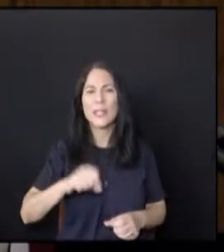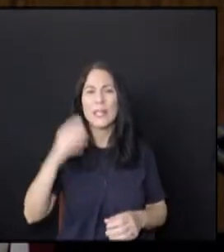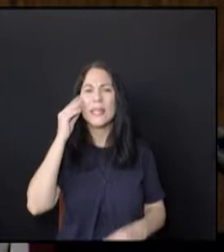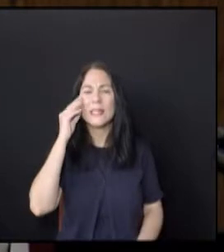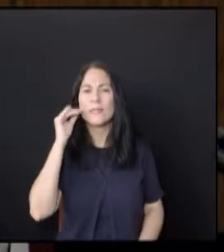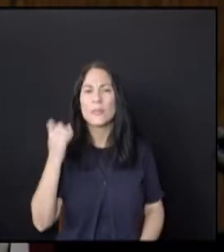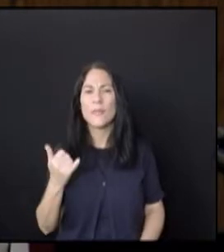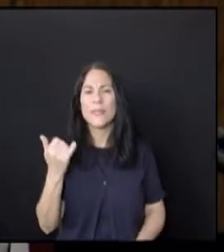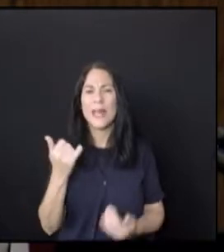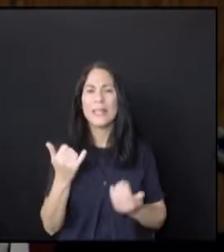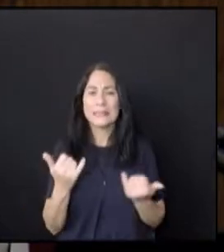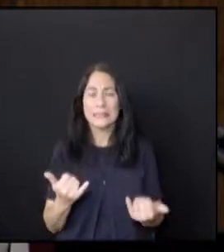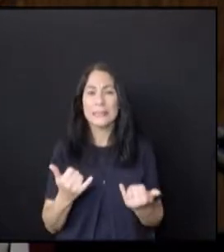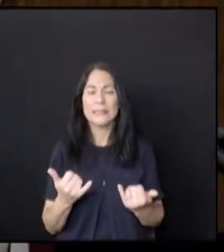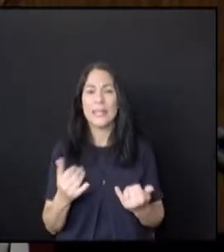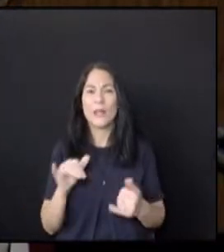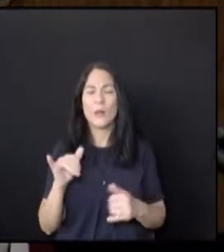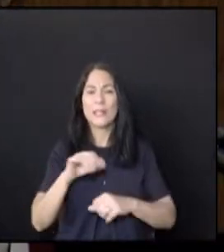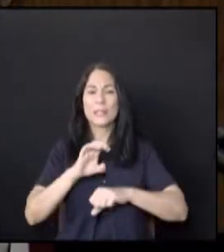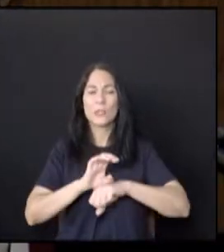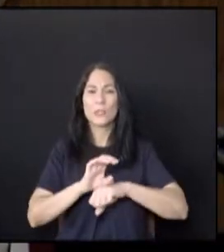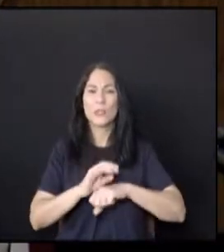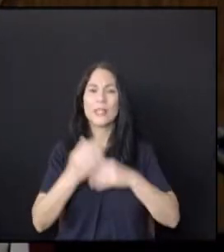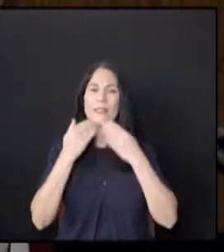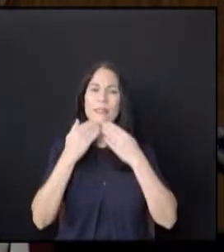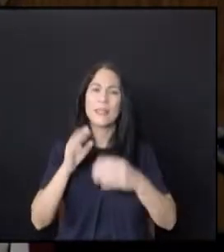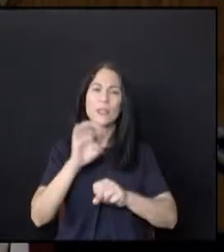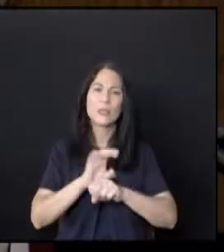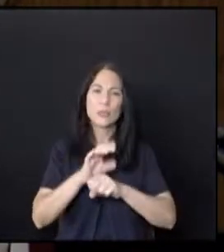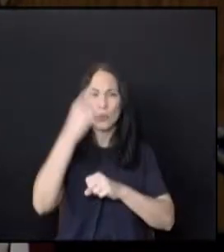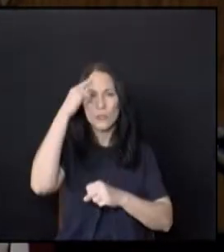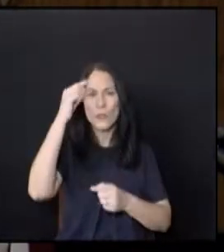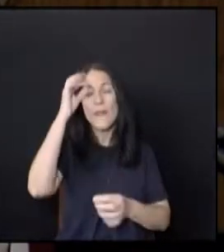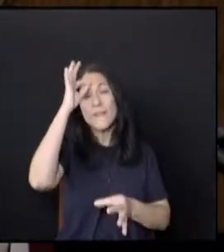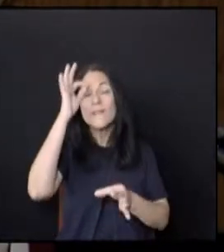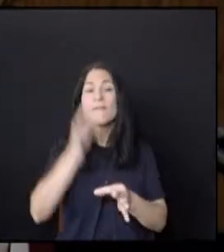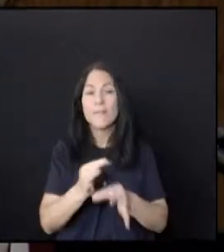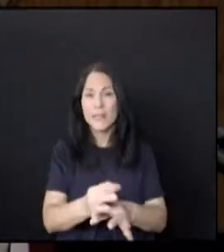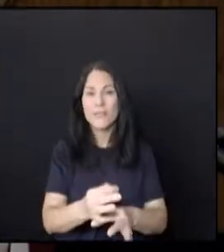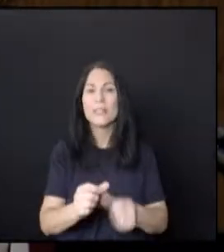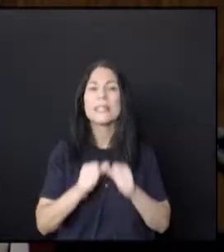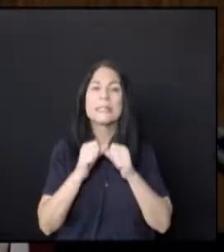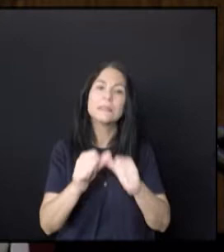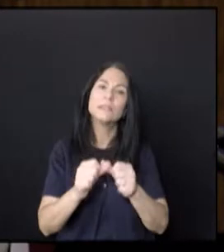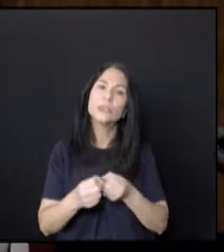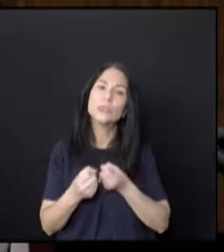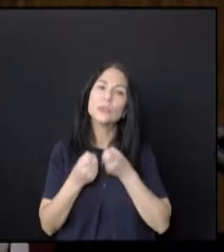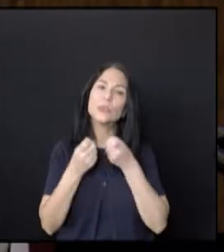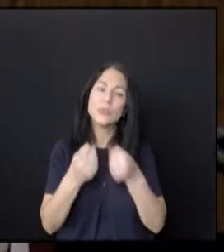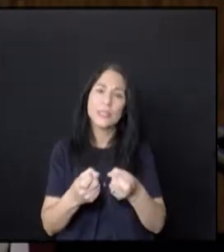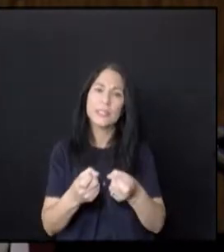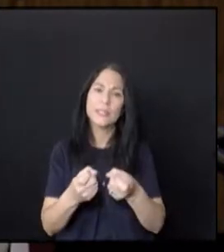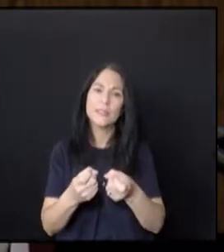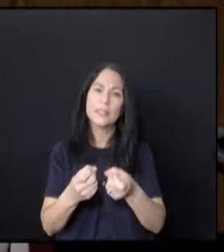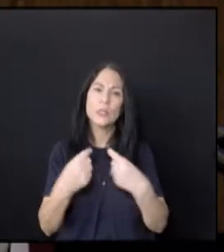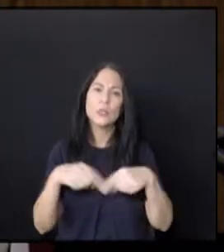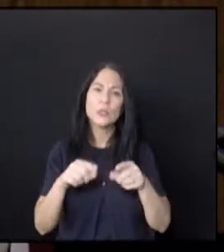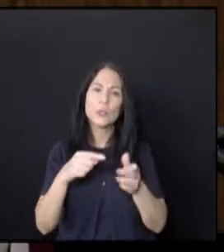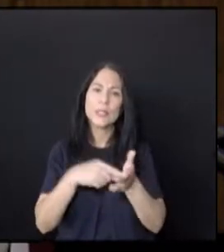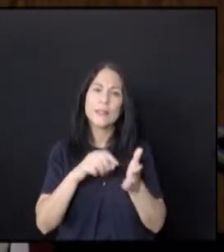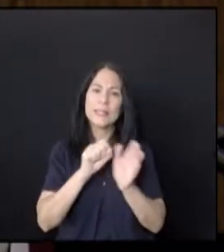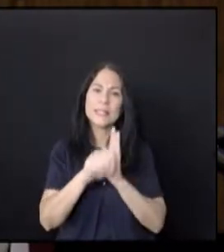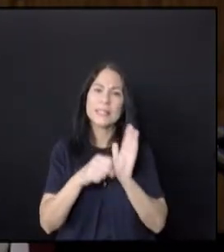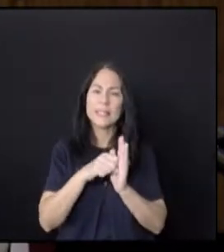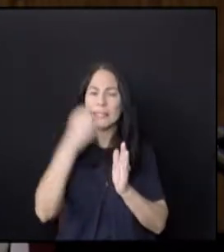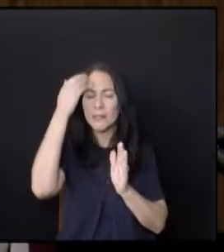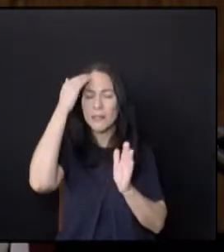I want to thank you, church, for faithfully giving in this season. It's an unknown season, and we're all